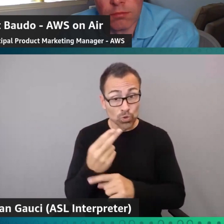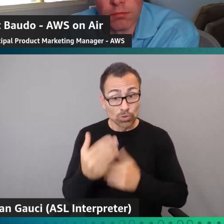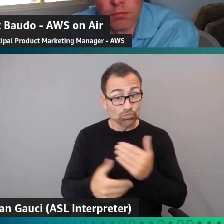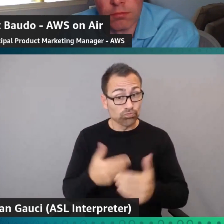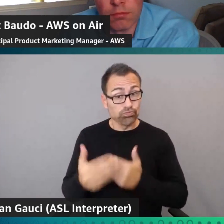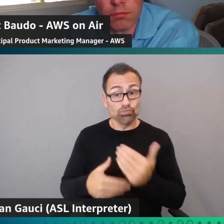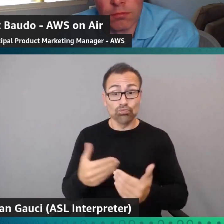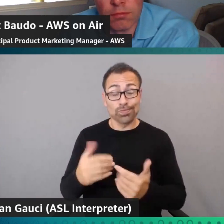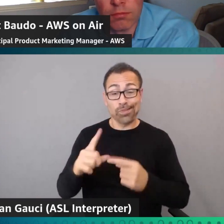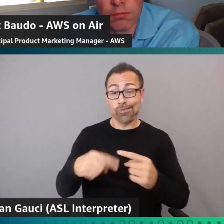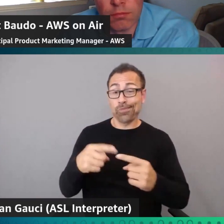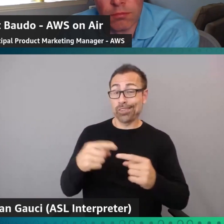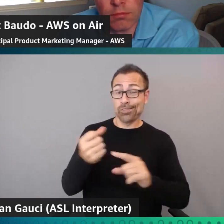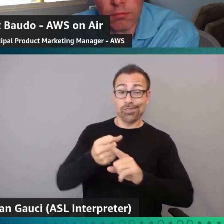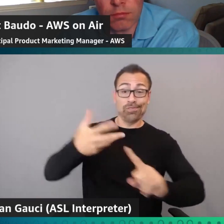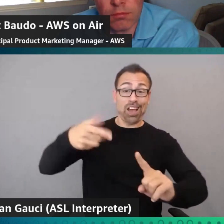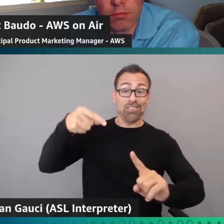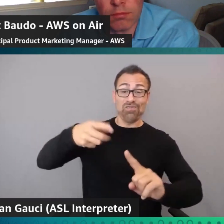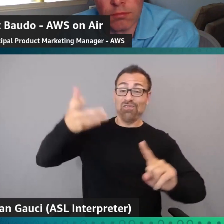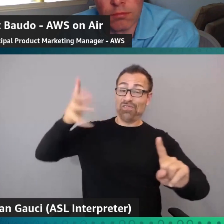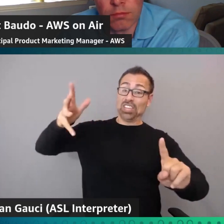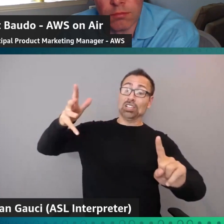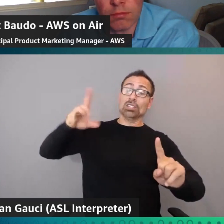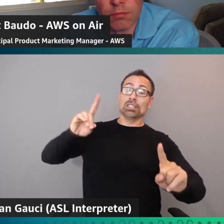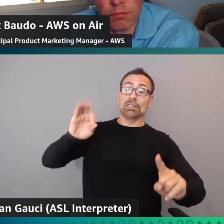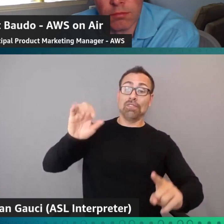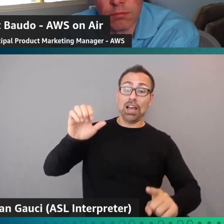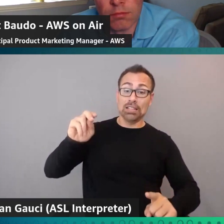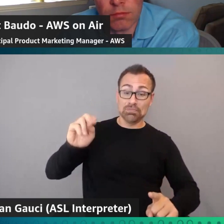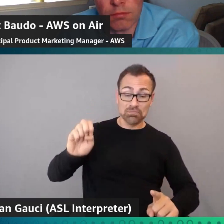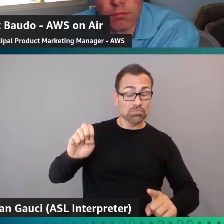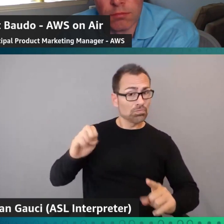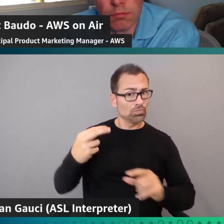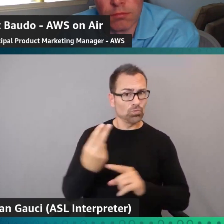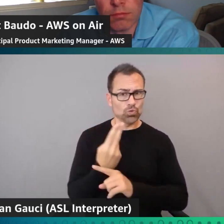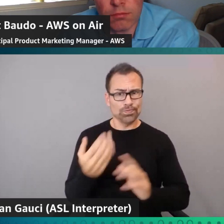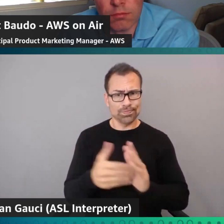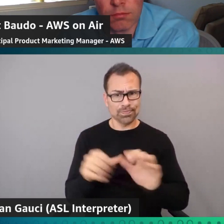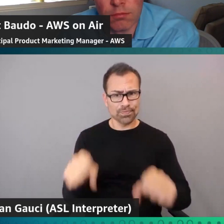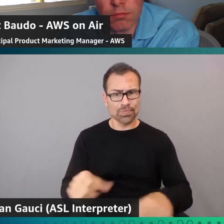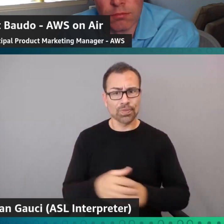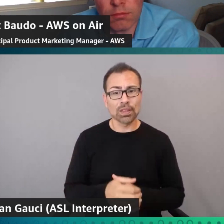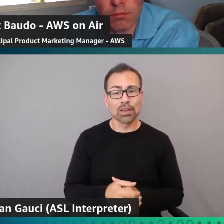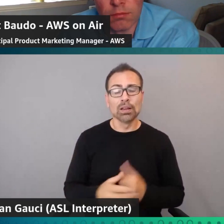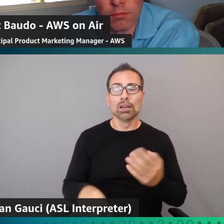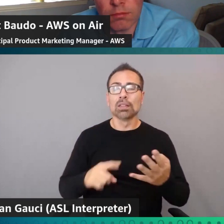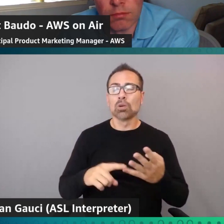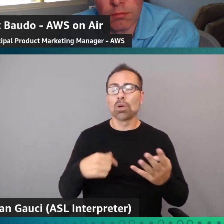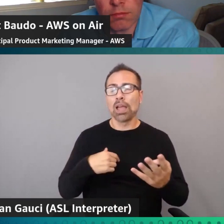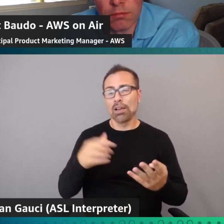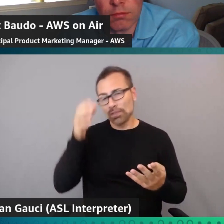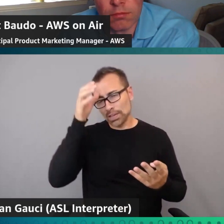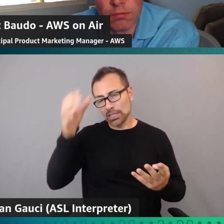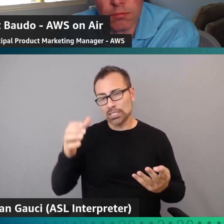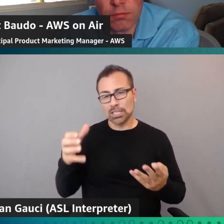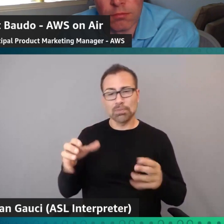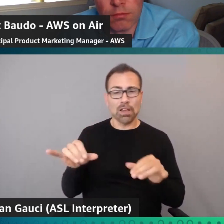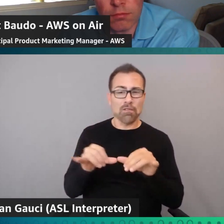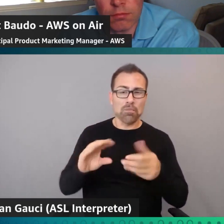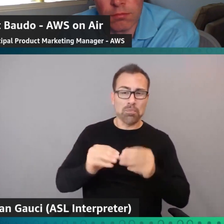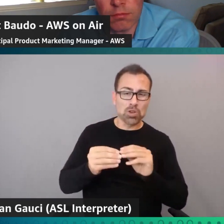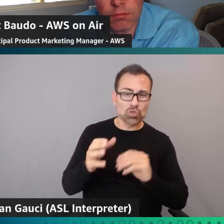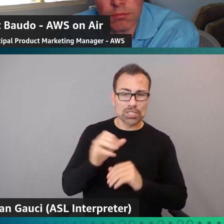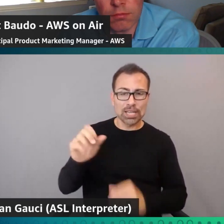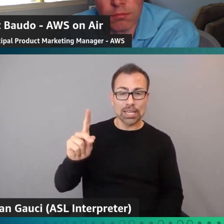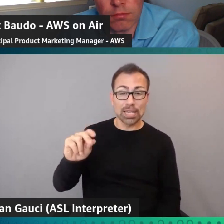once you actually define a calculation, you can just reuse them wherever needed. Then there's a concept of metrics and KPIs. This is an interesting